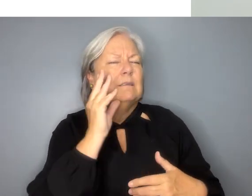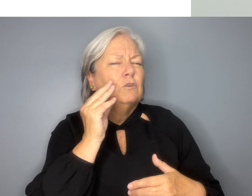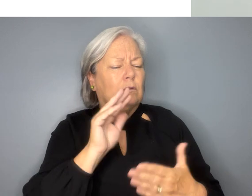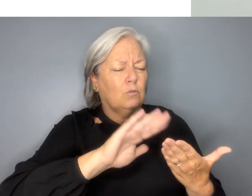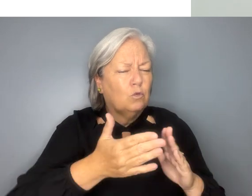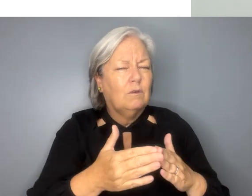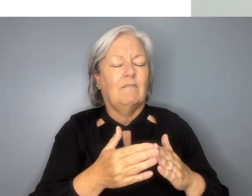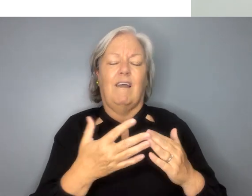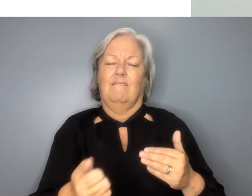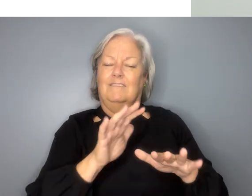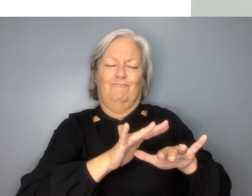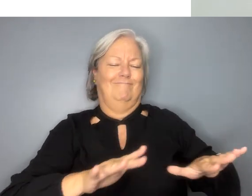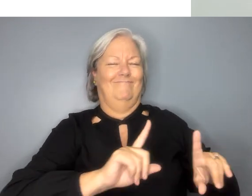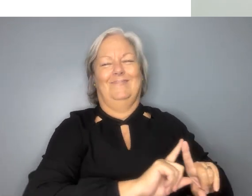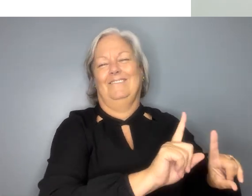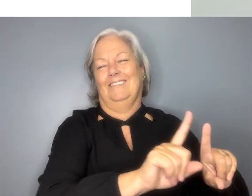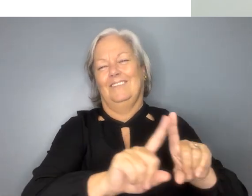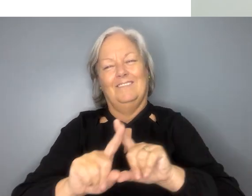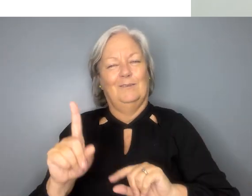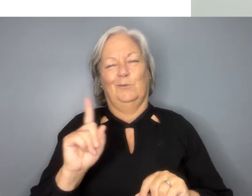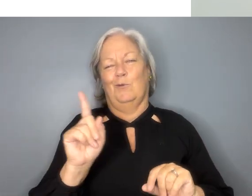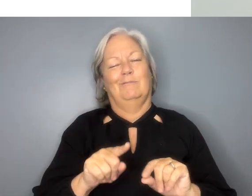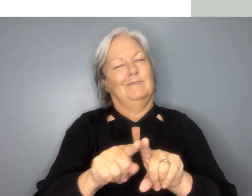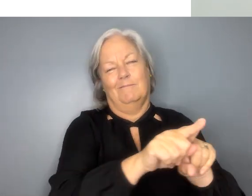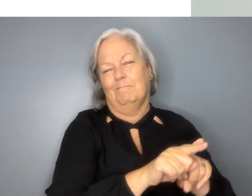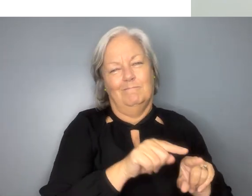factors that influence the diverse experiences and needs